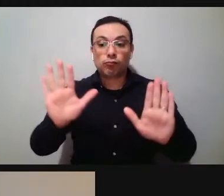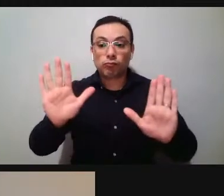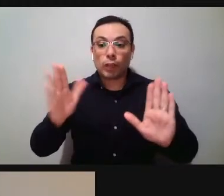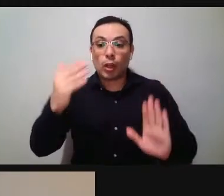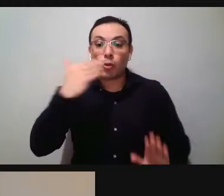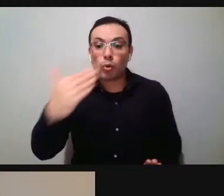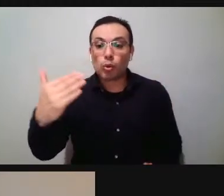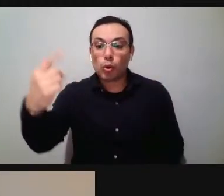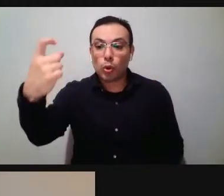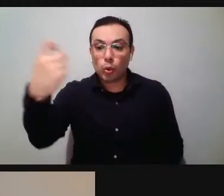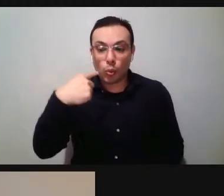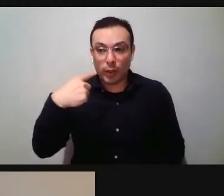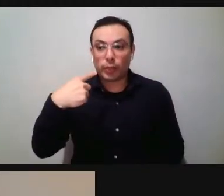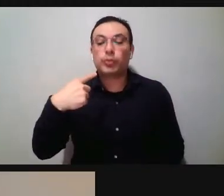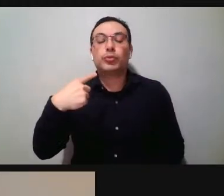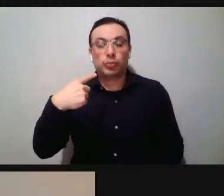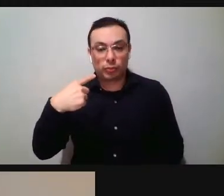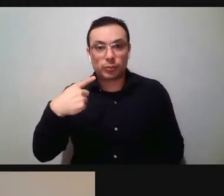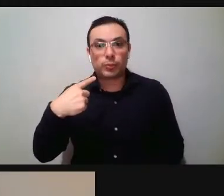so the